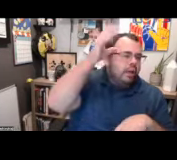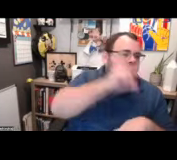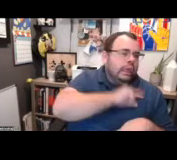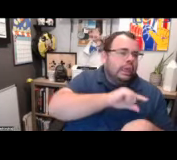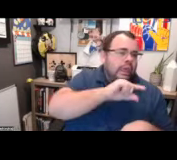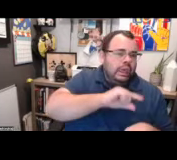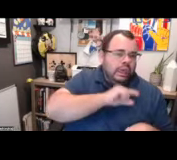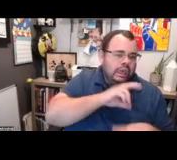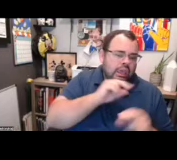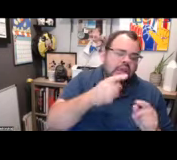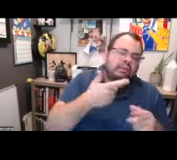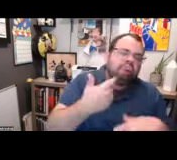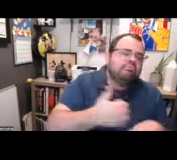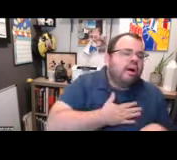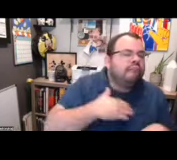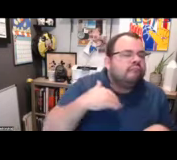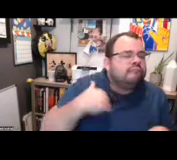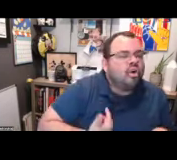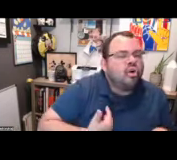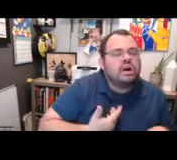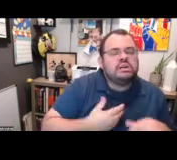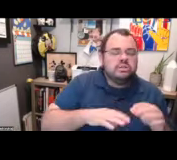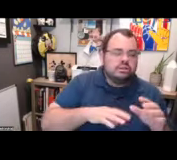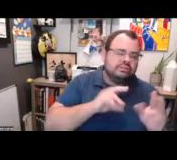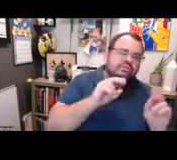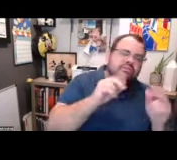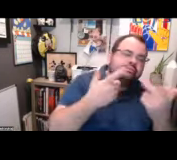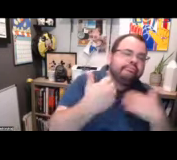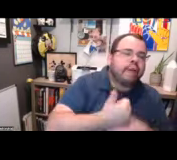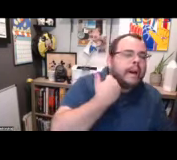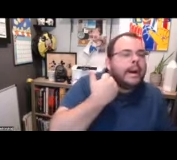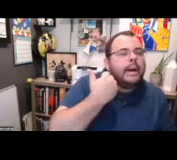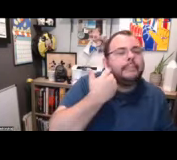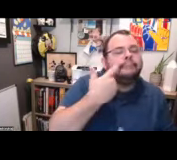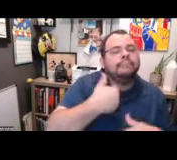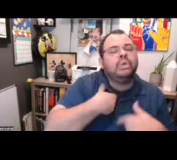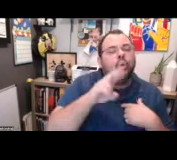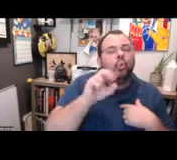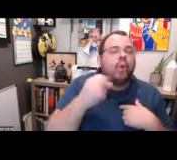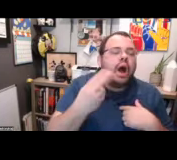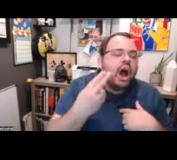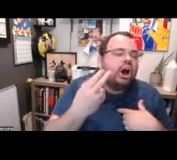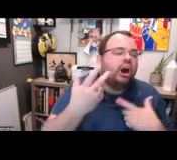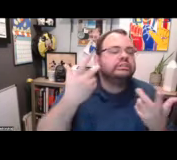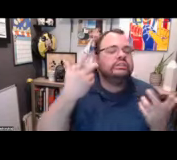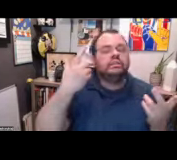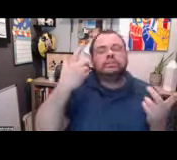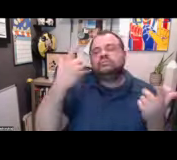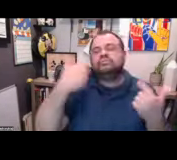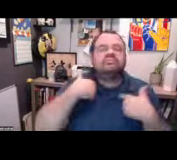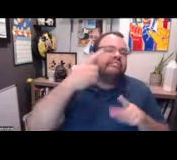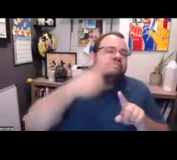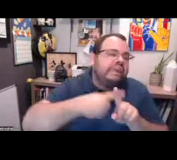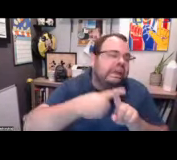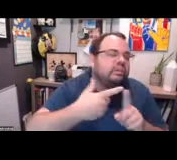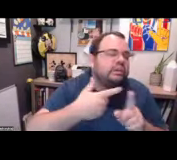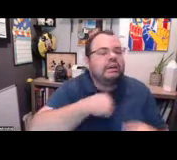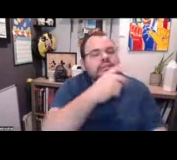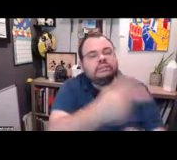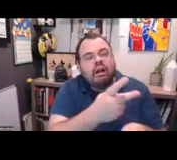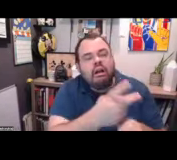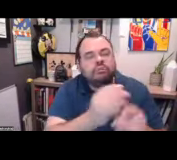this. So my parents felt so guilty. It was their fault. They blamed themselves because of the